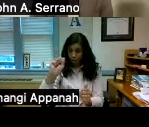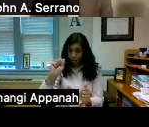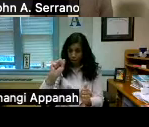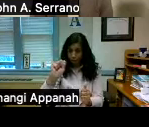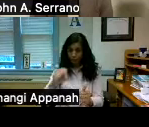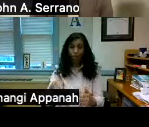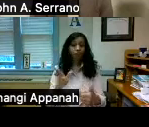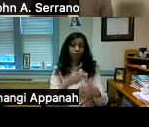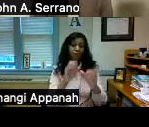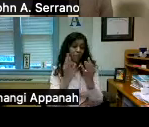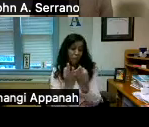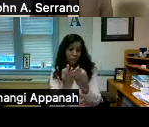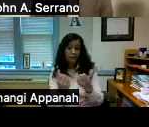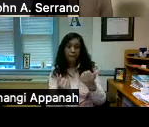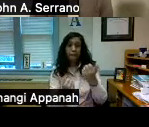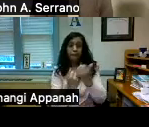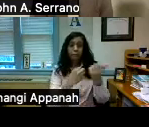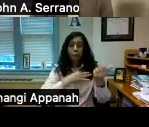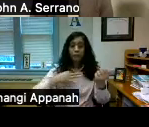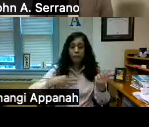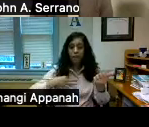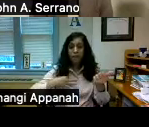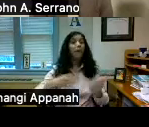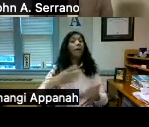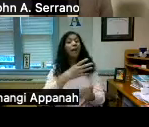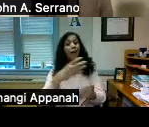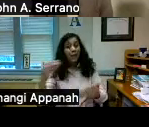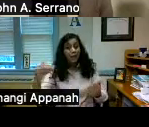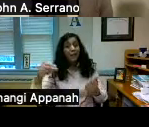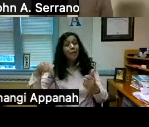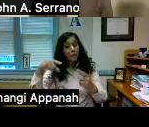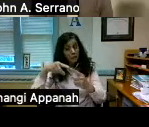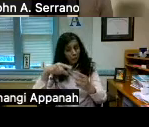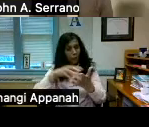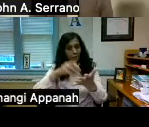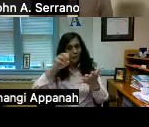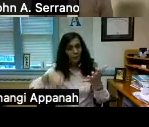share with stakeholders. That would be family and support staff